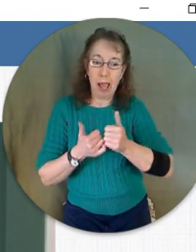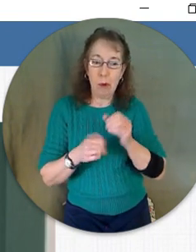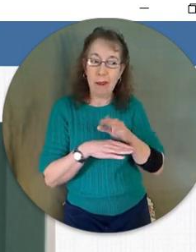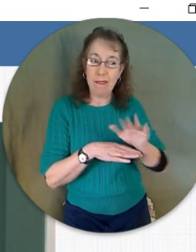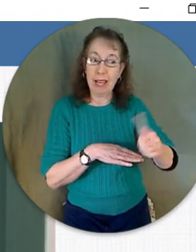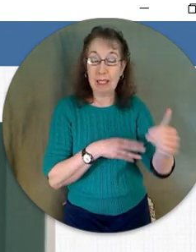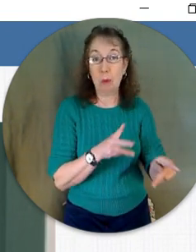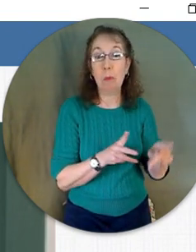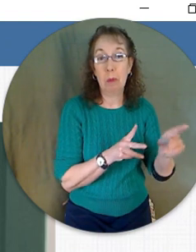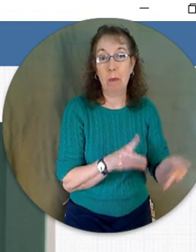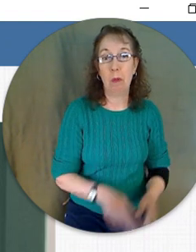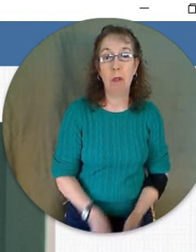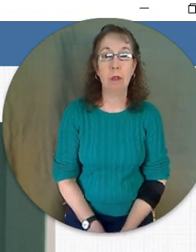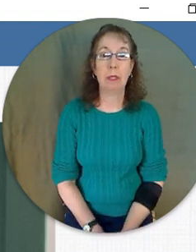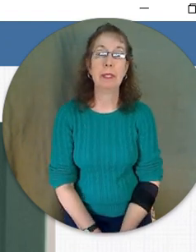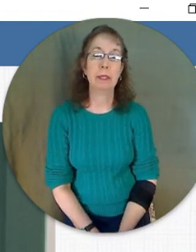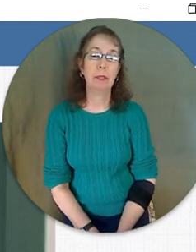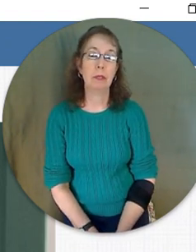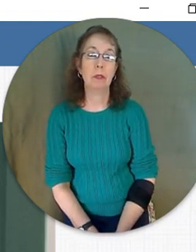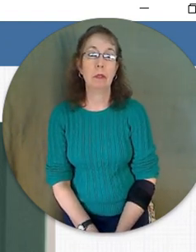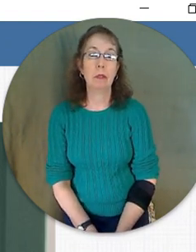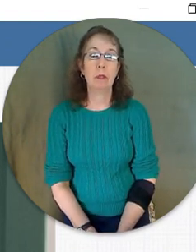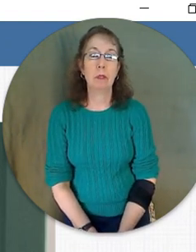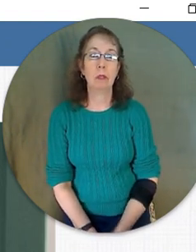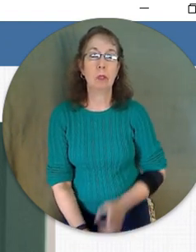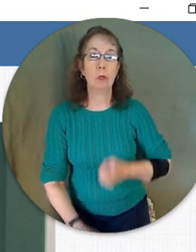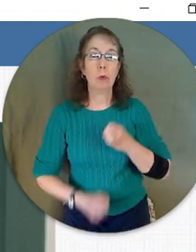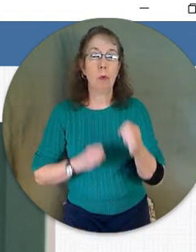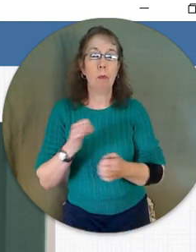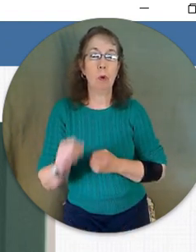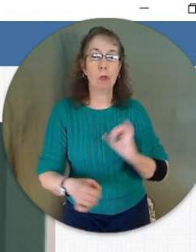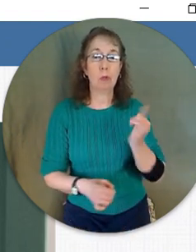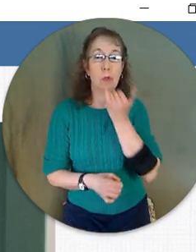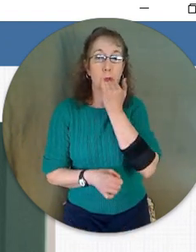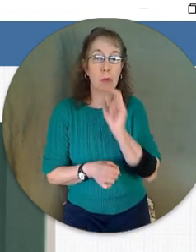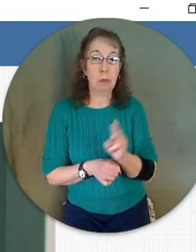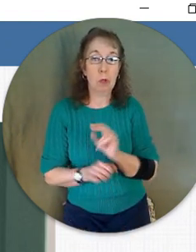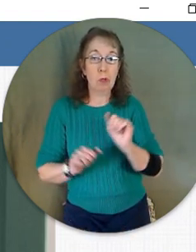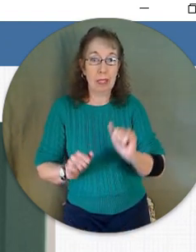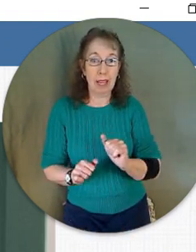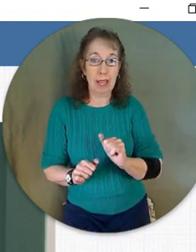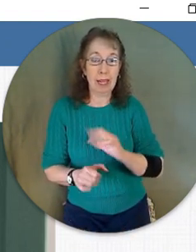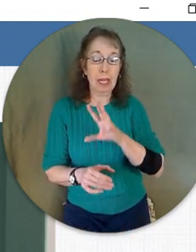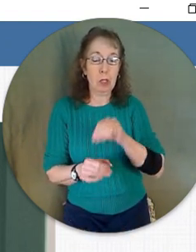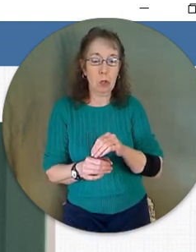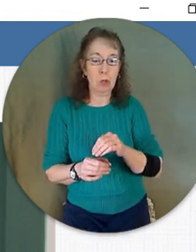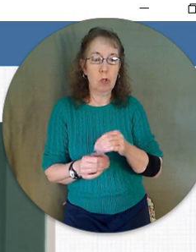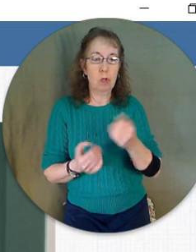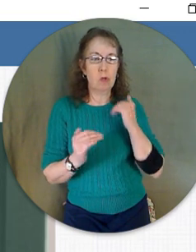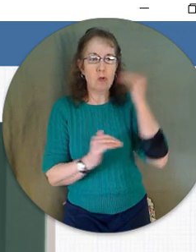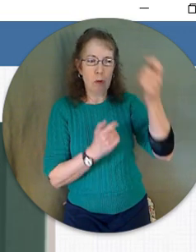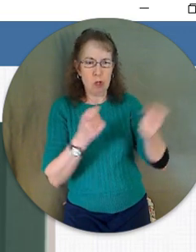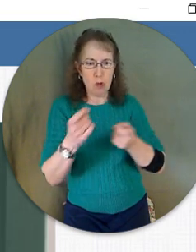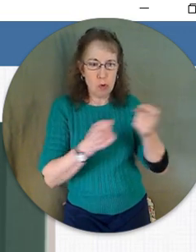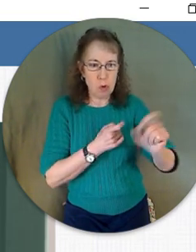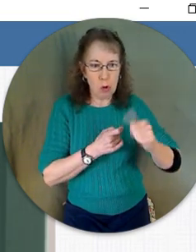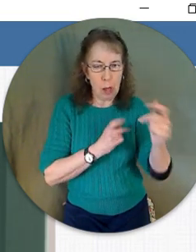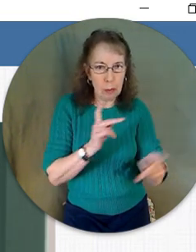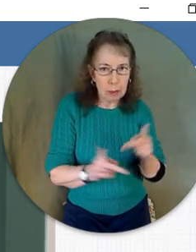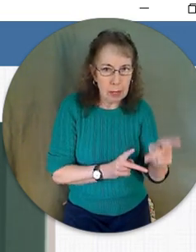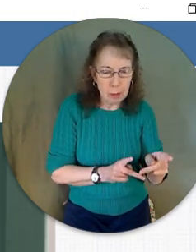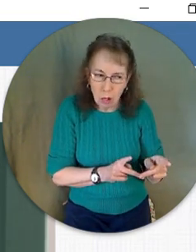have on others. So emotional abuse can include things like being controlling of someone else, obsessive about